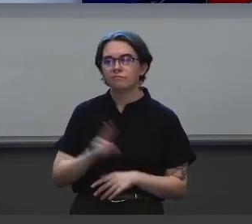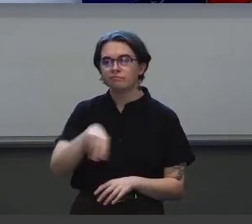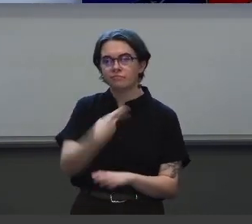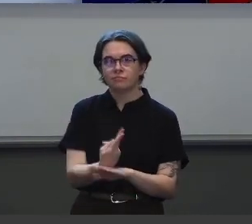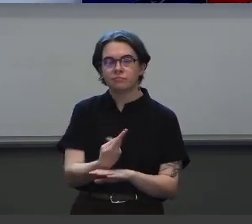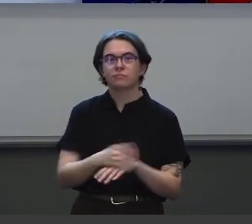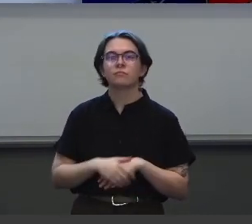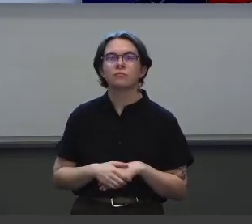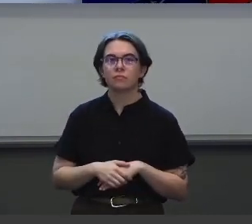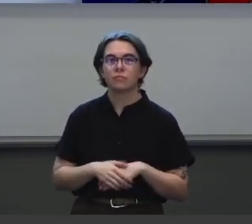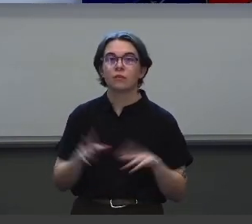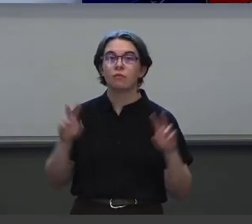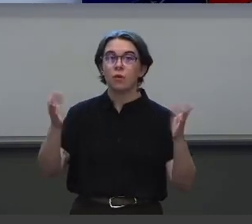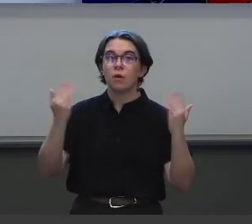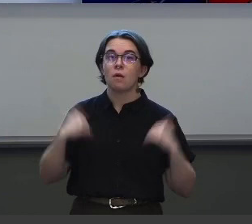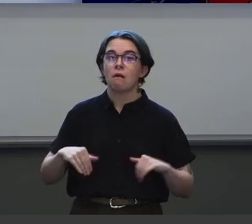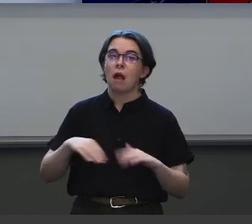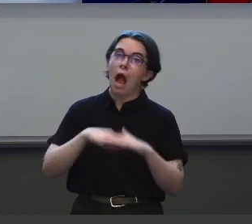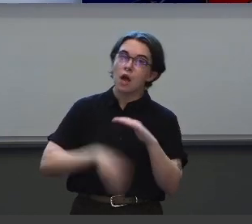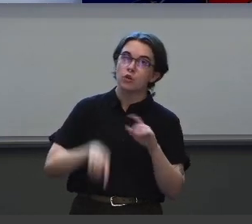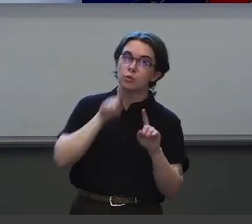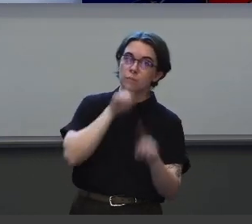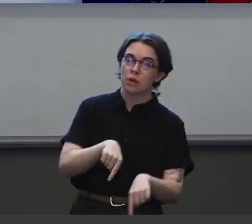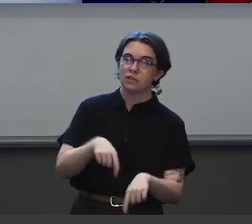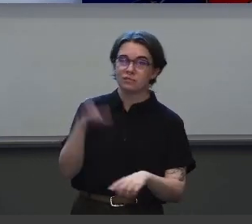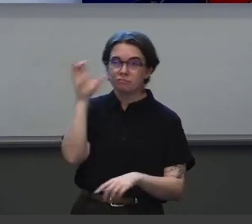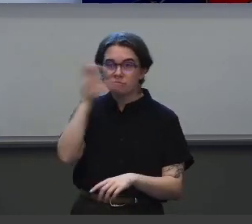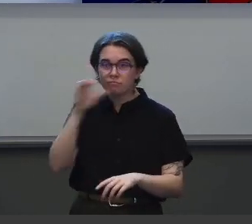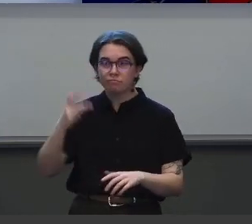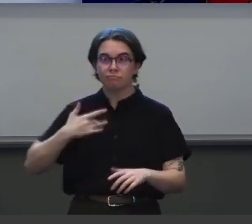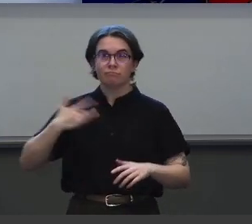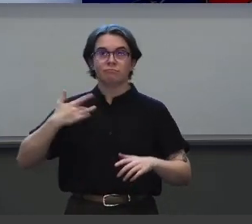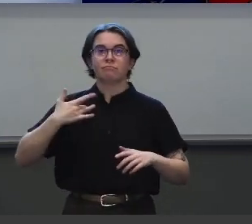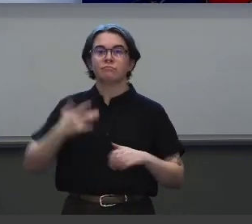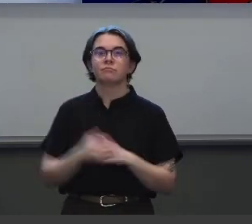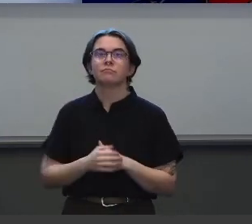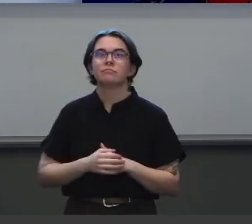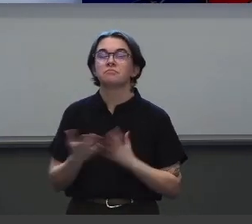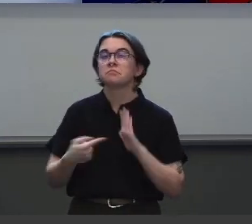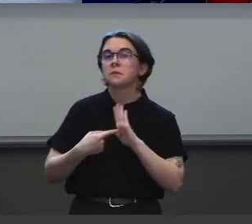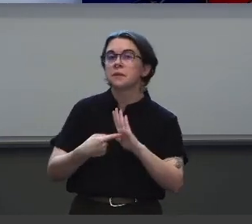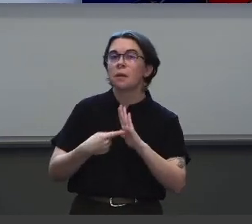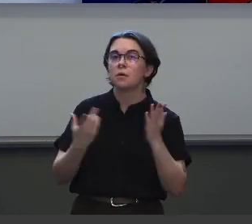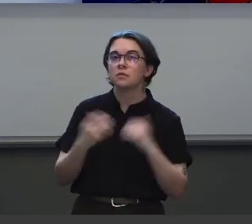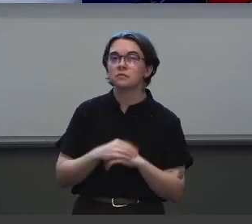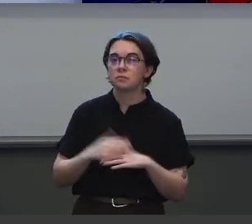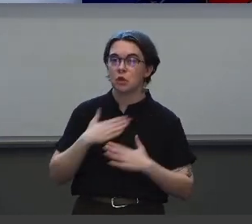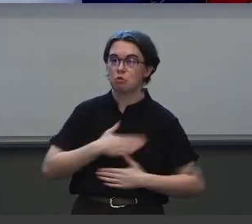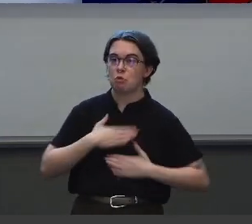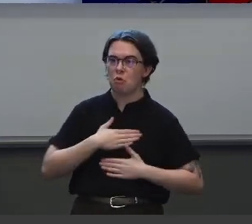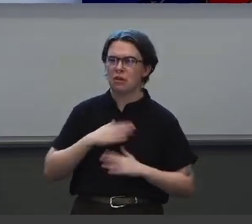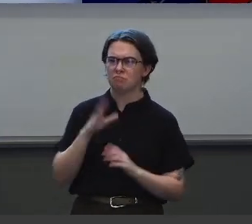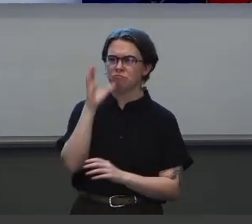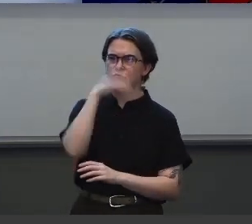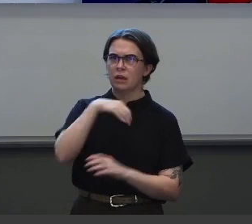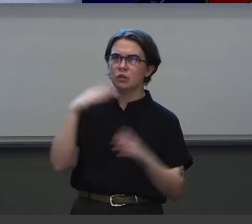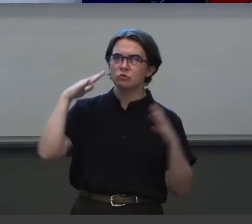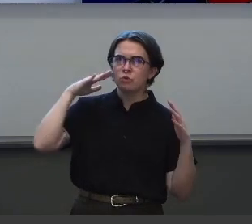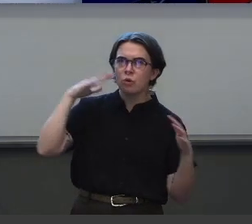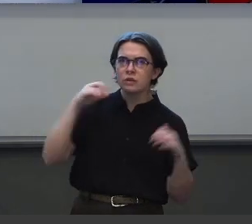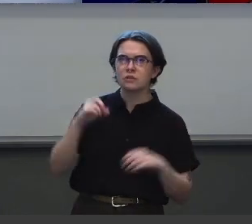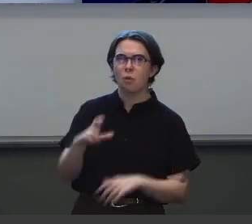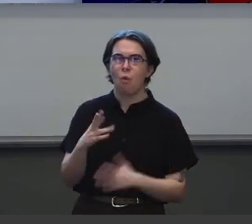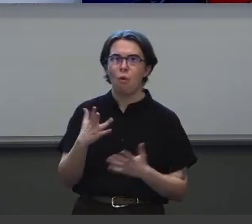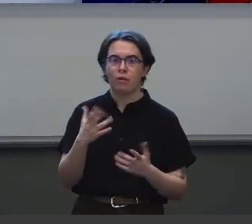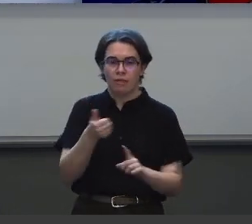For the under-responsive and sensory-seeking domain, the questions included things like enjoys strange noises or seeks to make